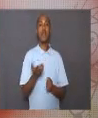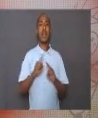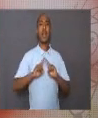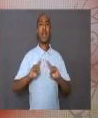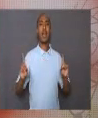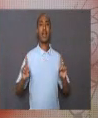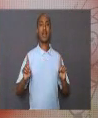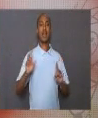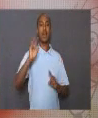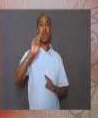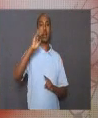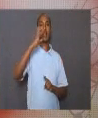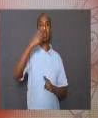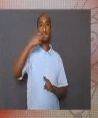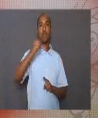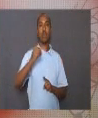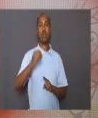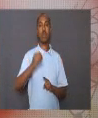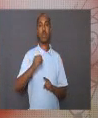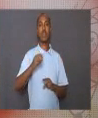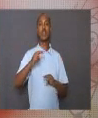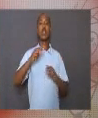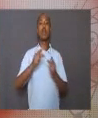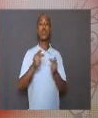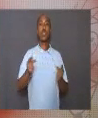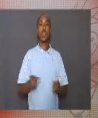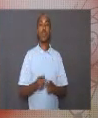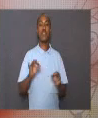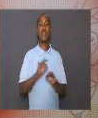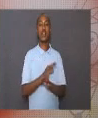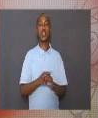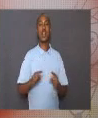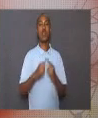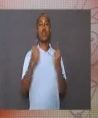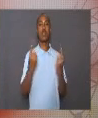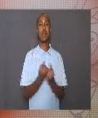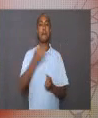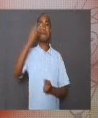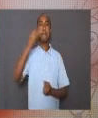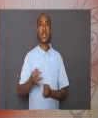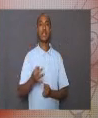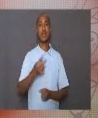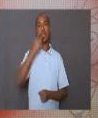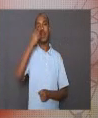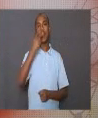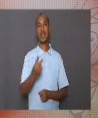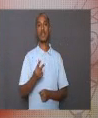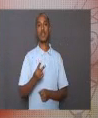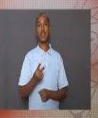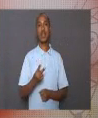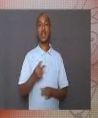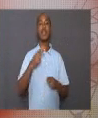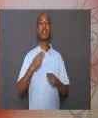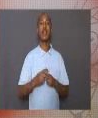unlike aldehydes, the position of the functional group must be indicated in